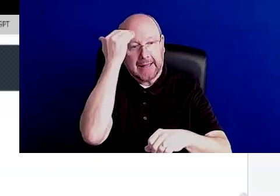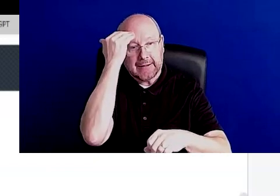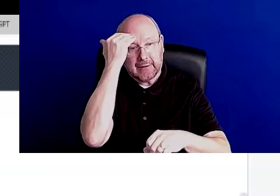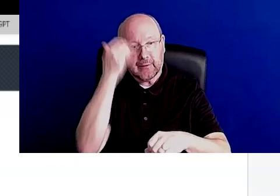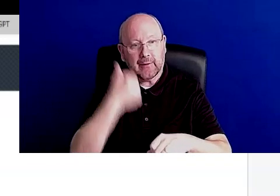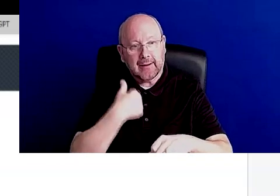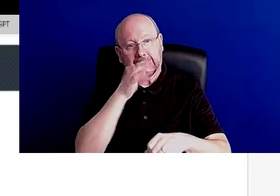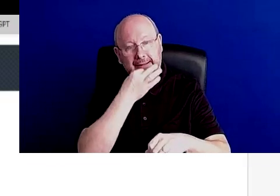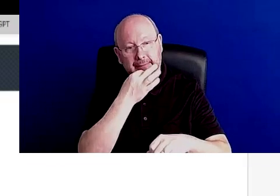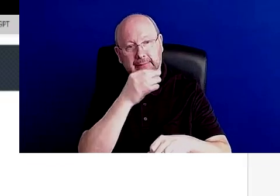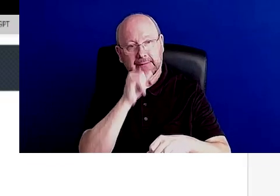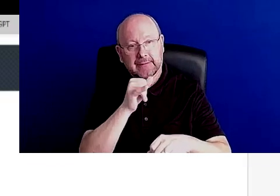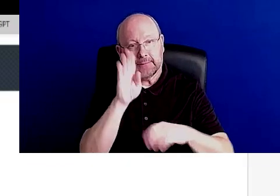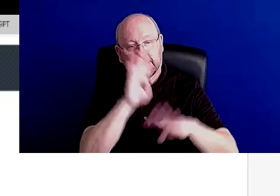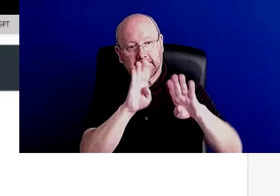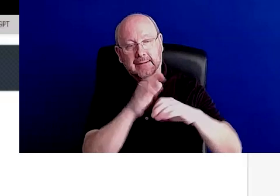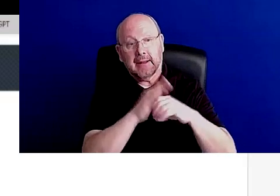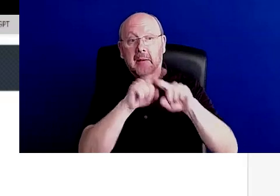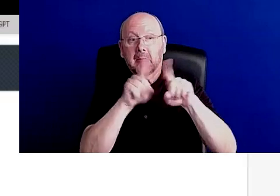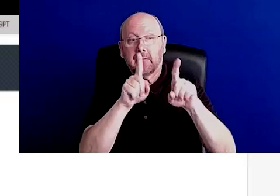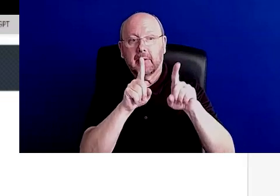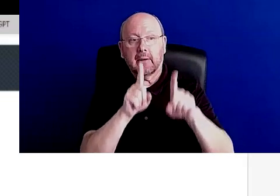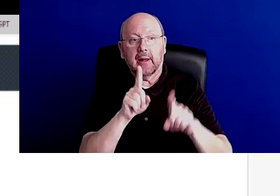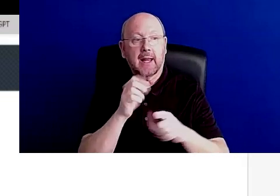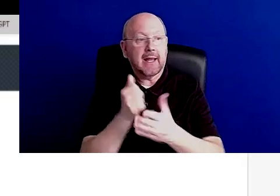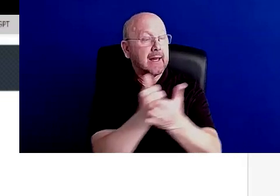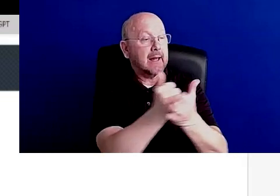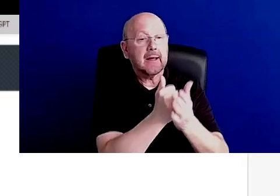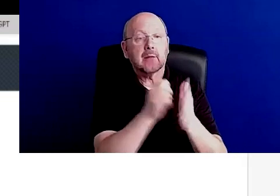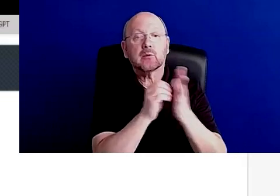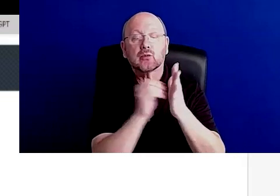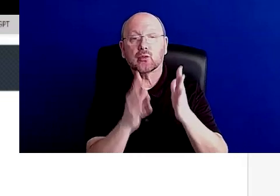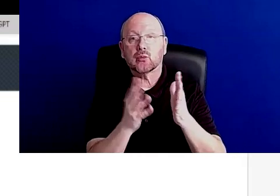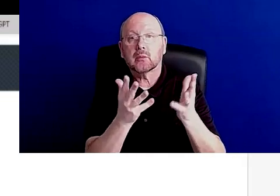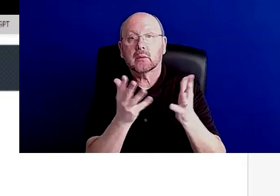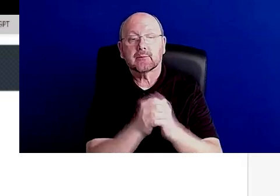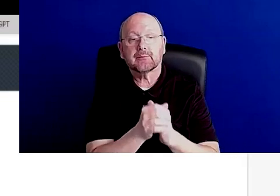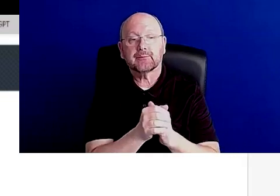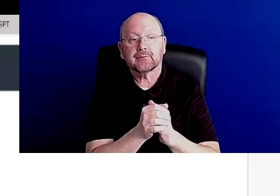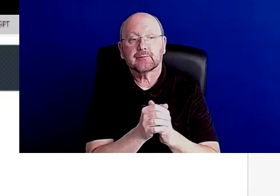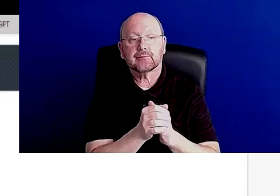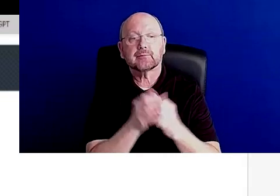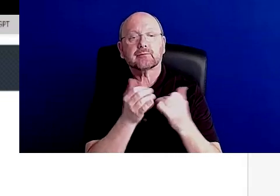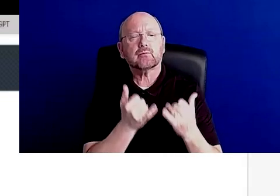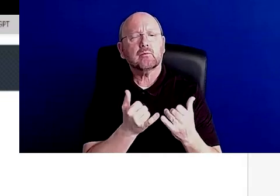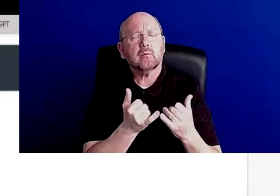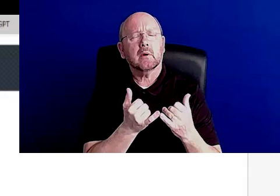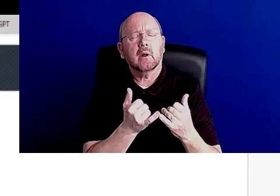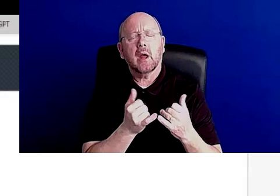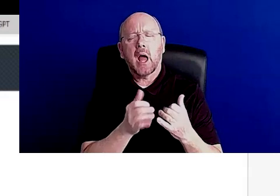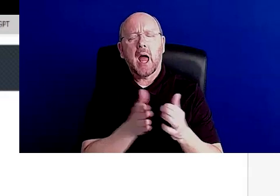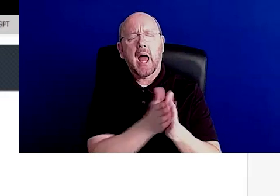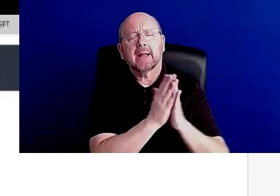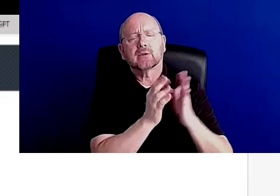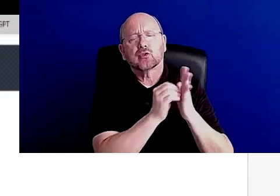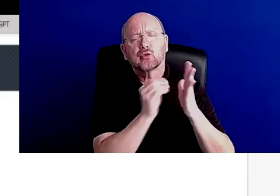this. But where I think this is really powerful for students is I would then come in here and say, can you write an initial